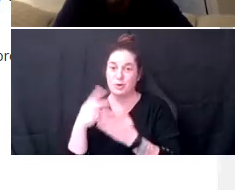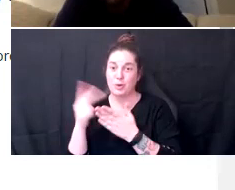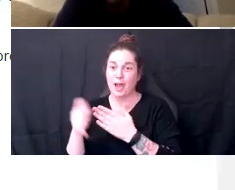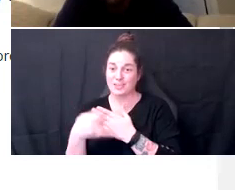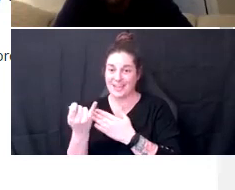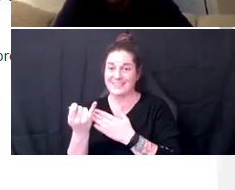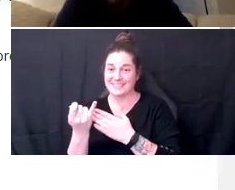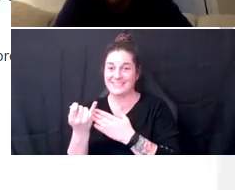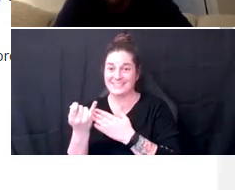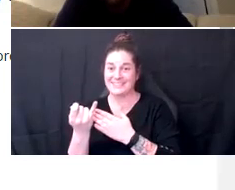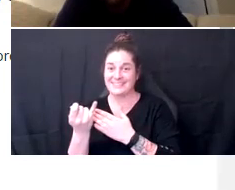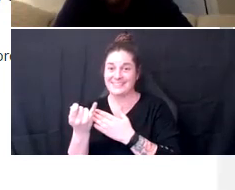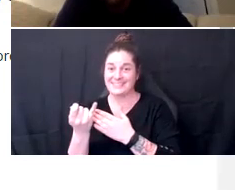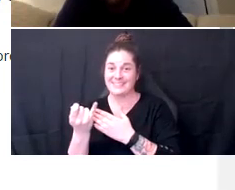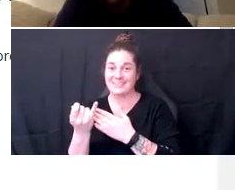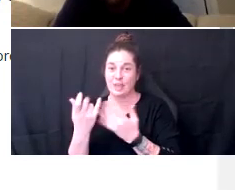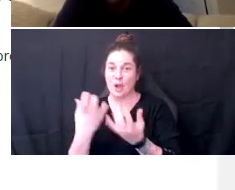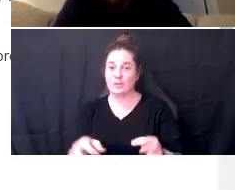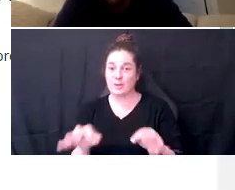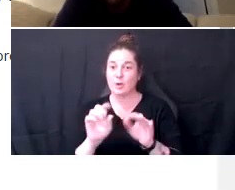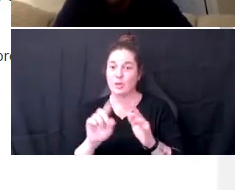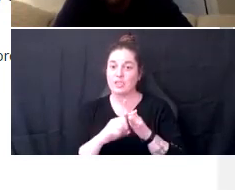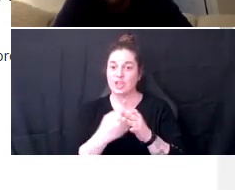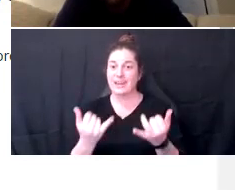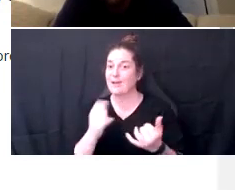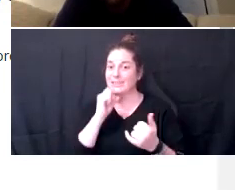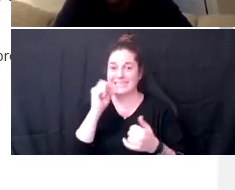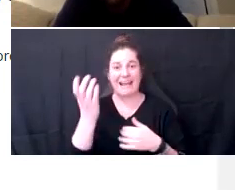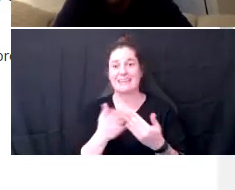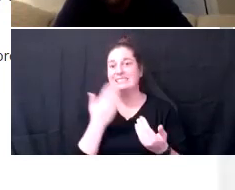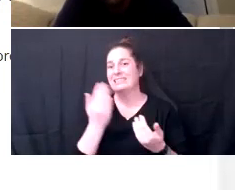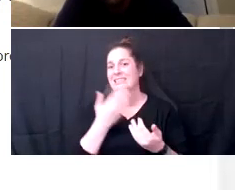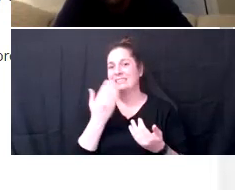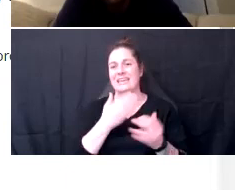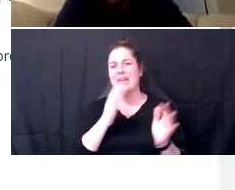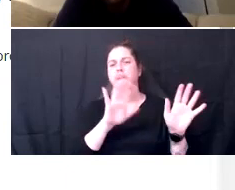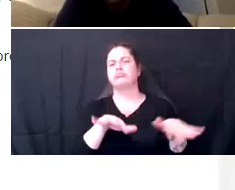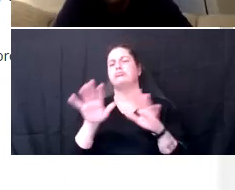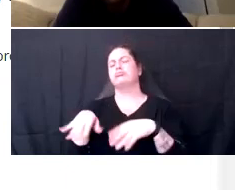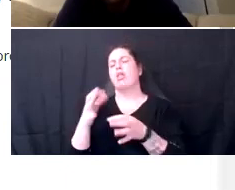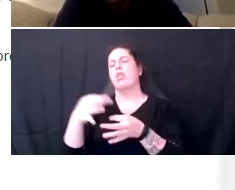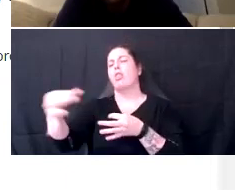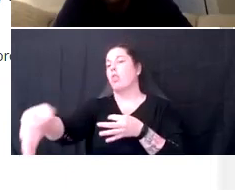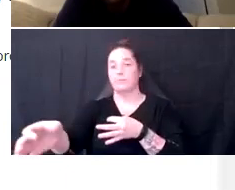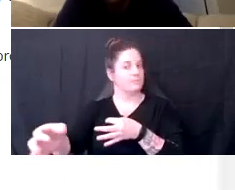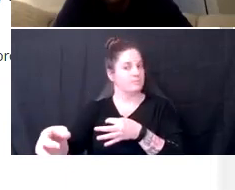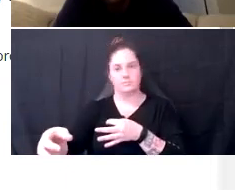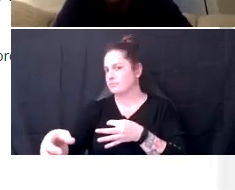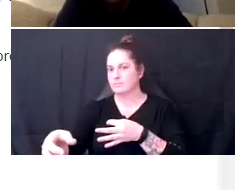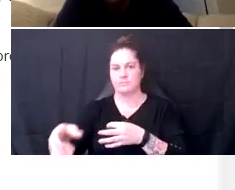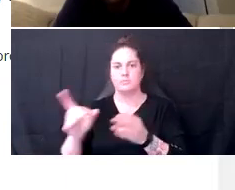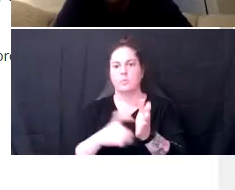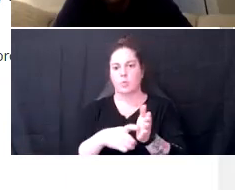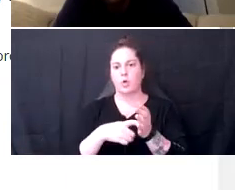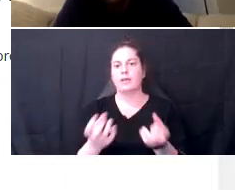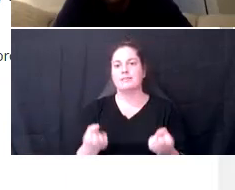now. Okay. This project is not an easy thing to do. It's time consuming. And so you got to get